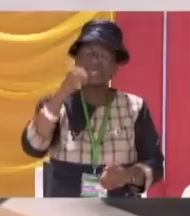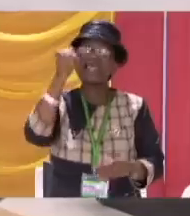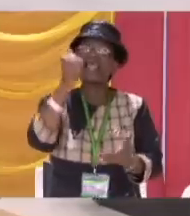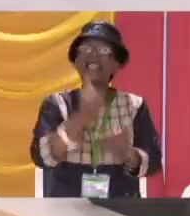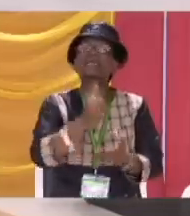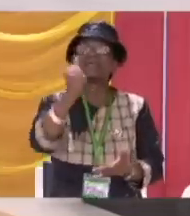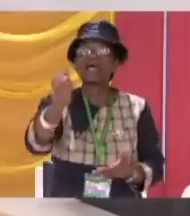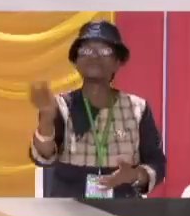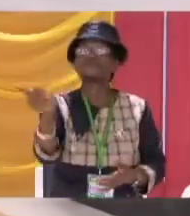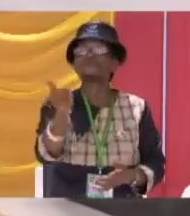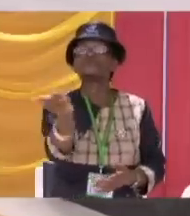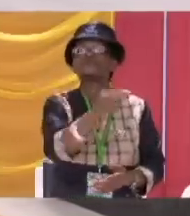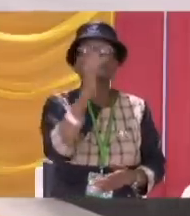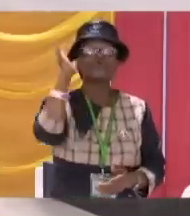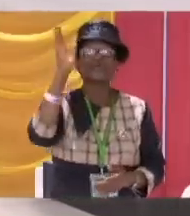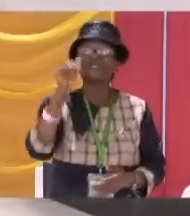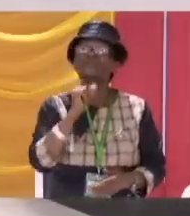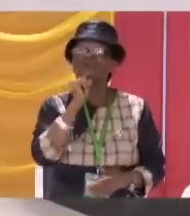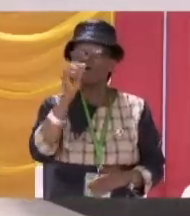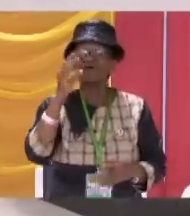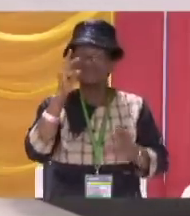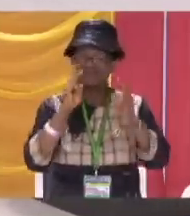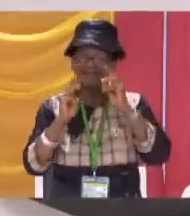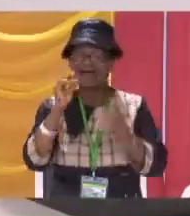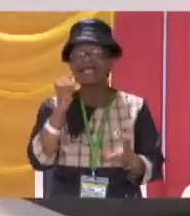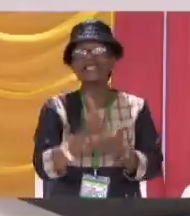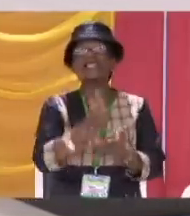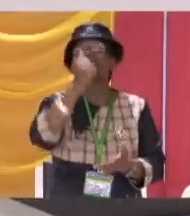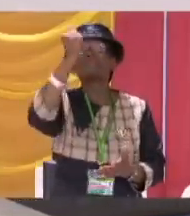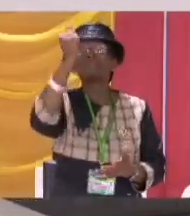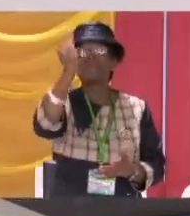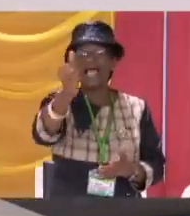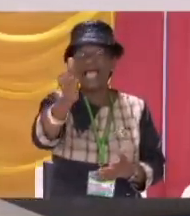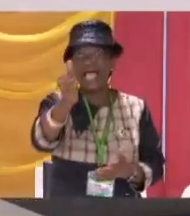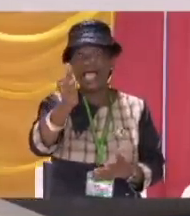E oni rogun ekun. E ni rogun ose.